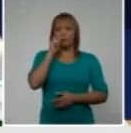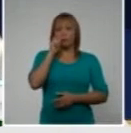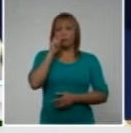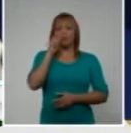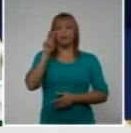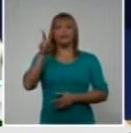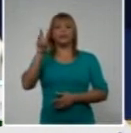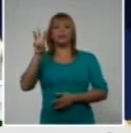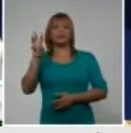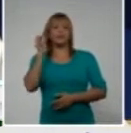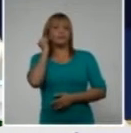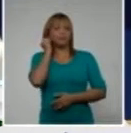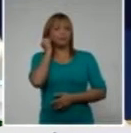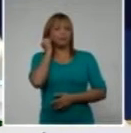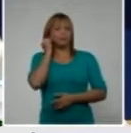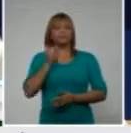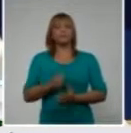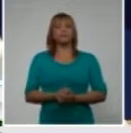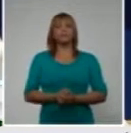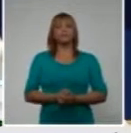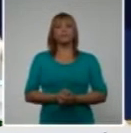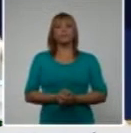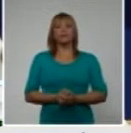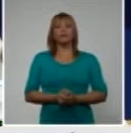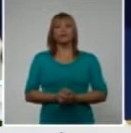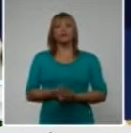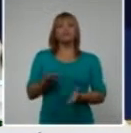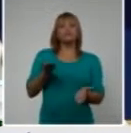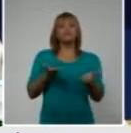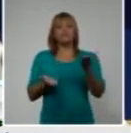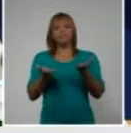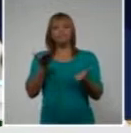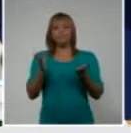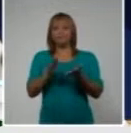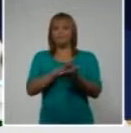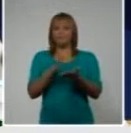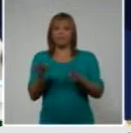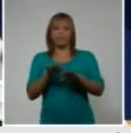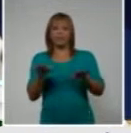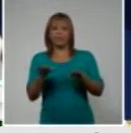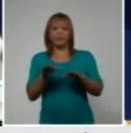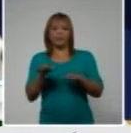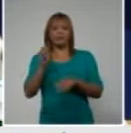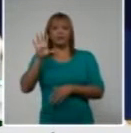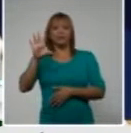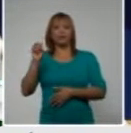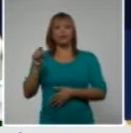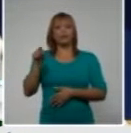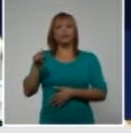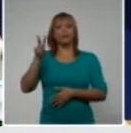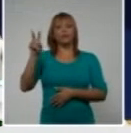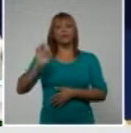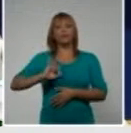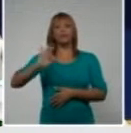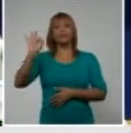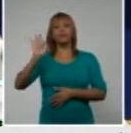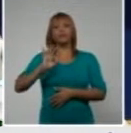18 years old, for a cumulative of 395 patients, of which 362,